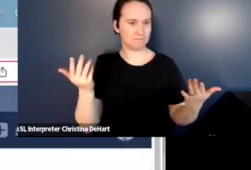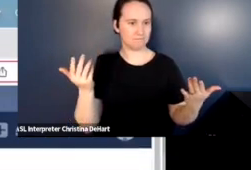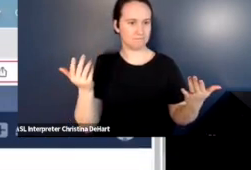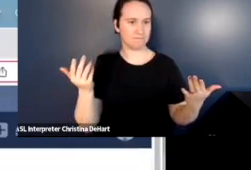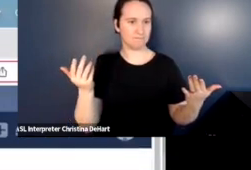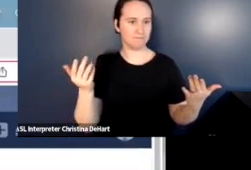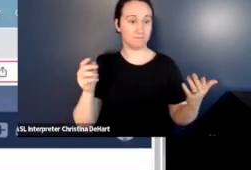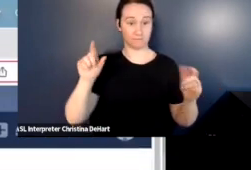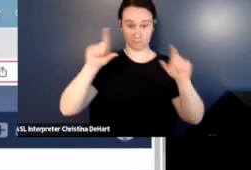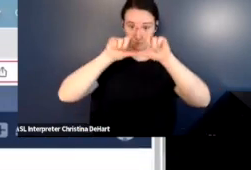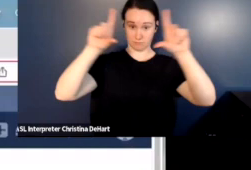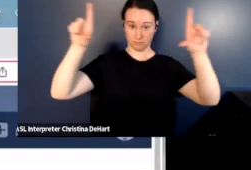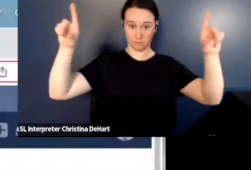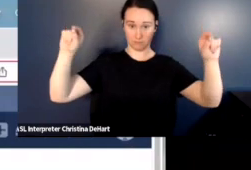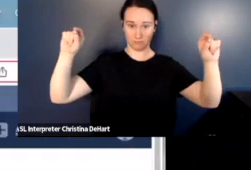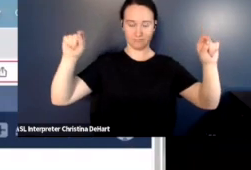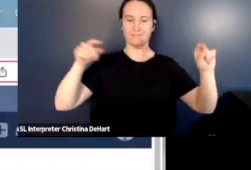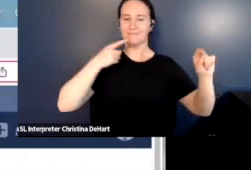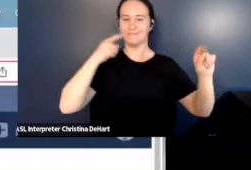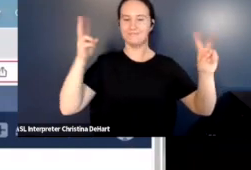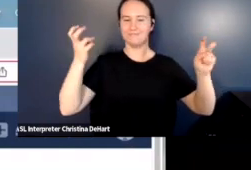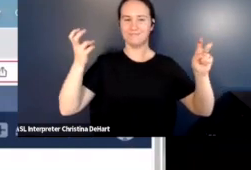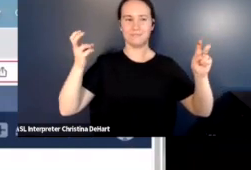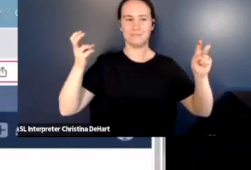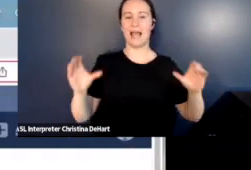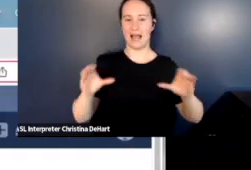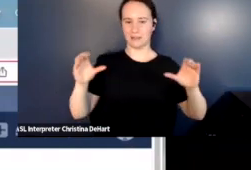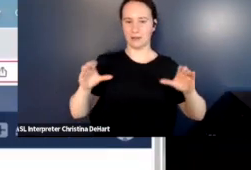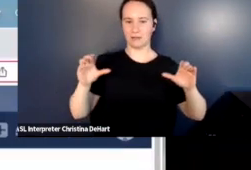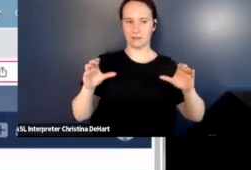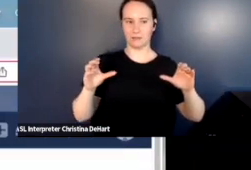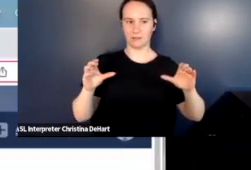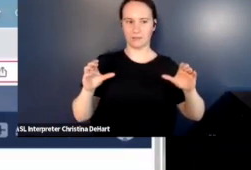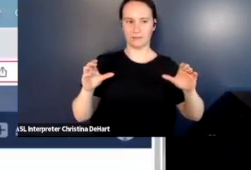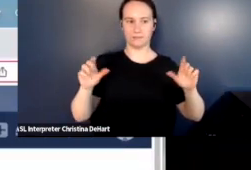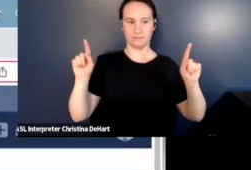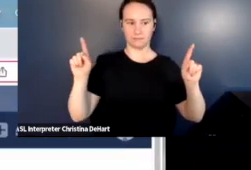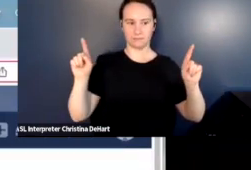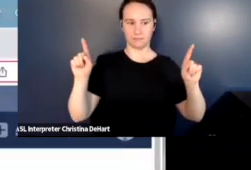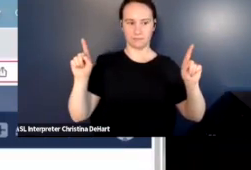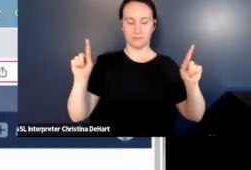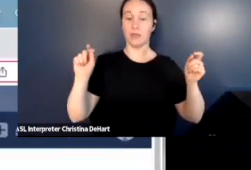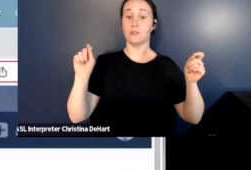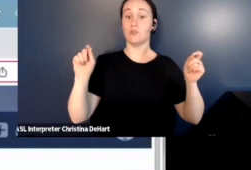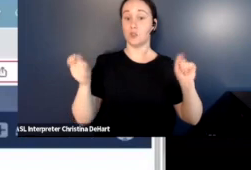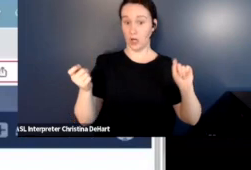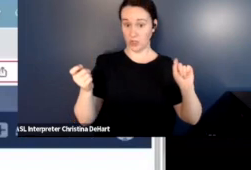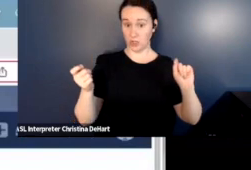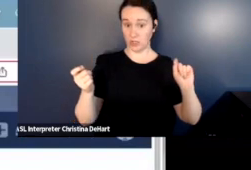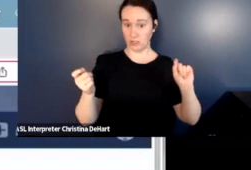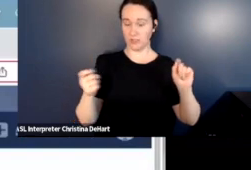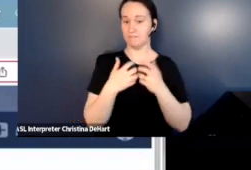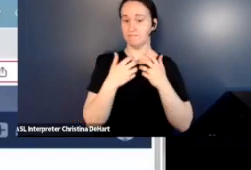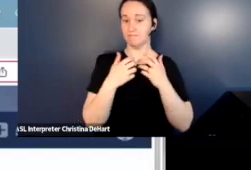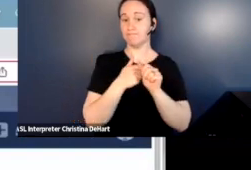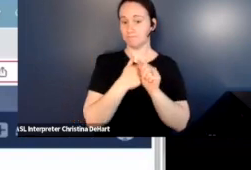head to this chat, you'll notice up here, this active highlighted case or contact report changes to keep in sync